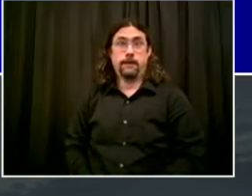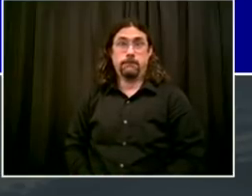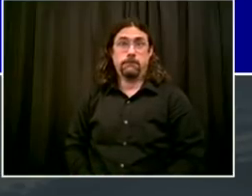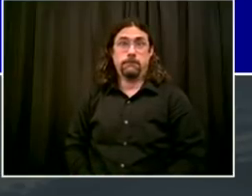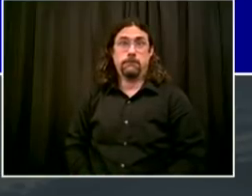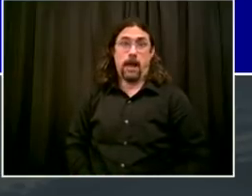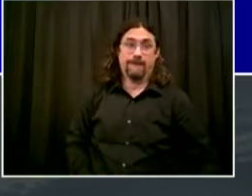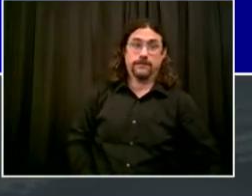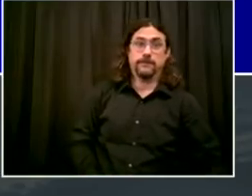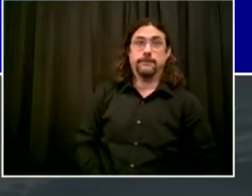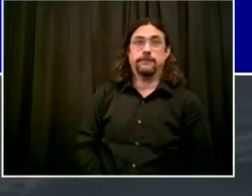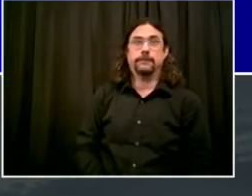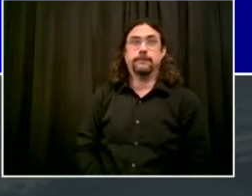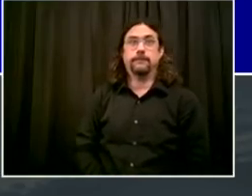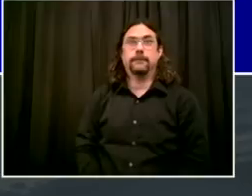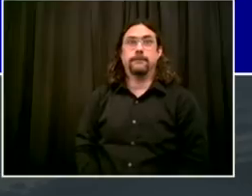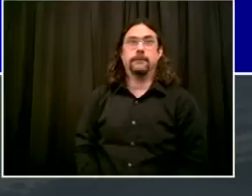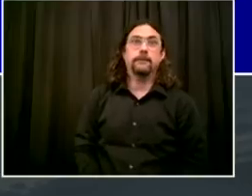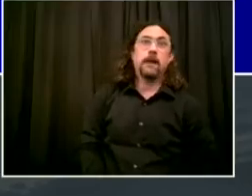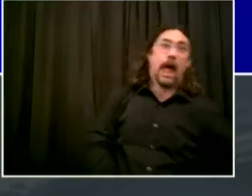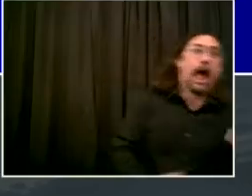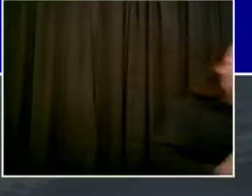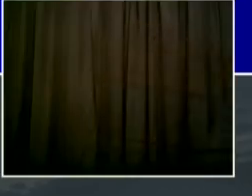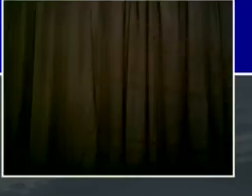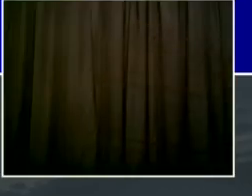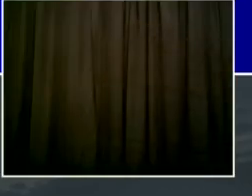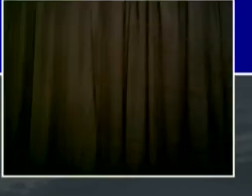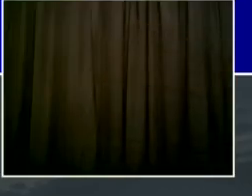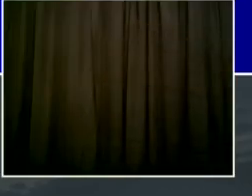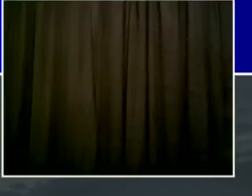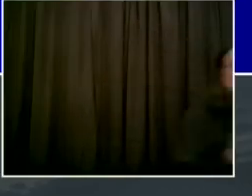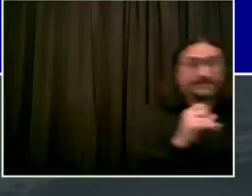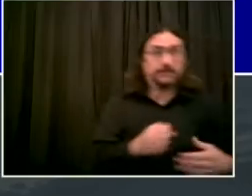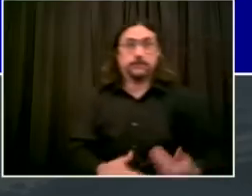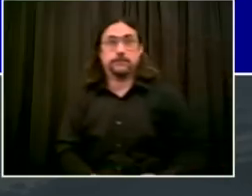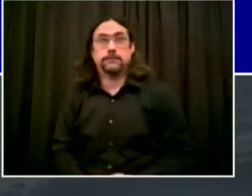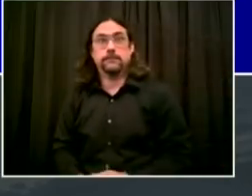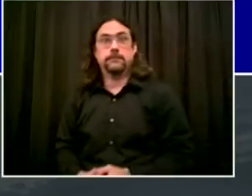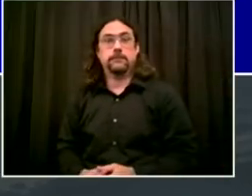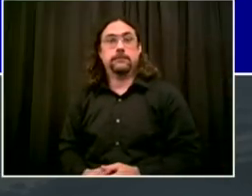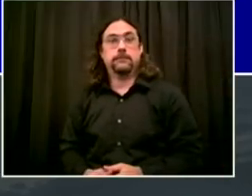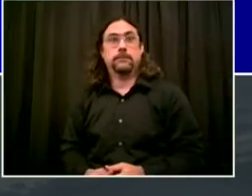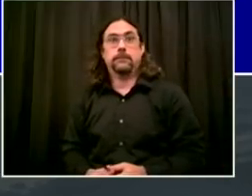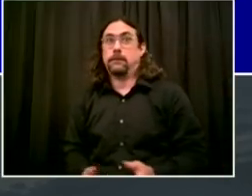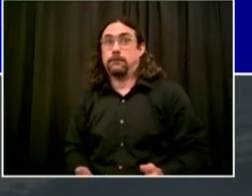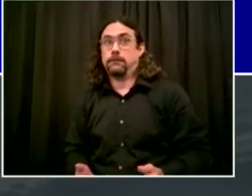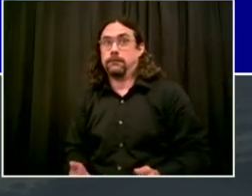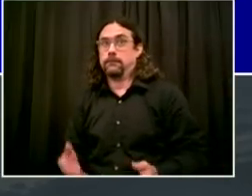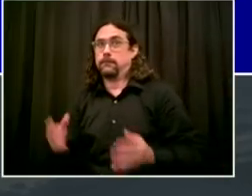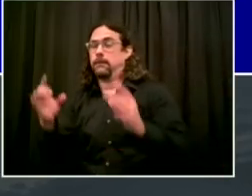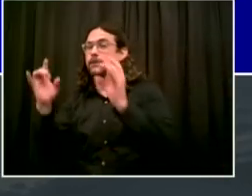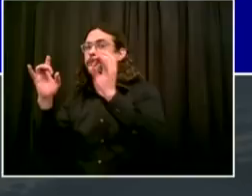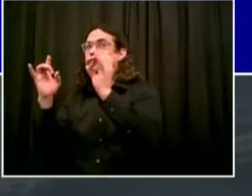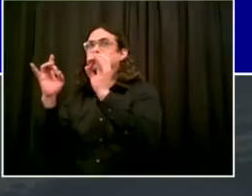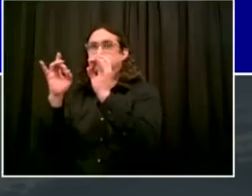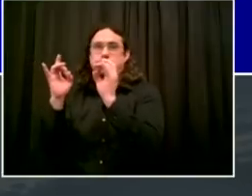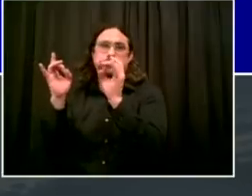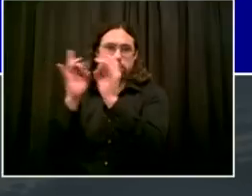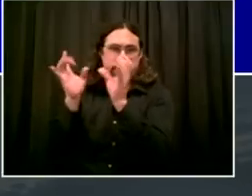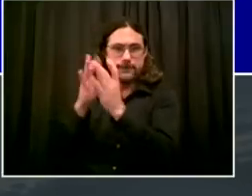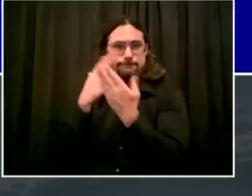American Heritage Museum, Miller Drug Specialty Contracting, Cube Smart Self-Storage, Starbucks,